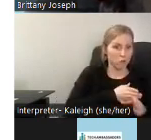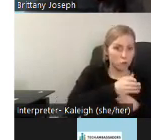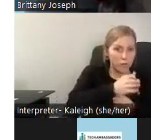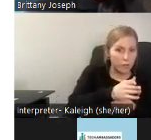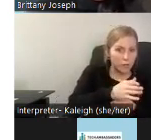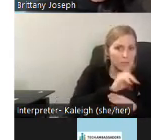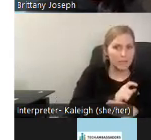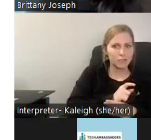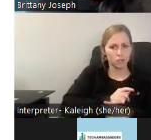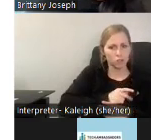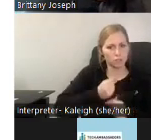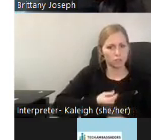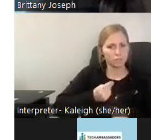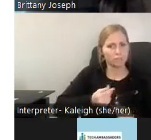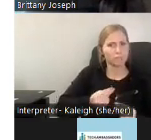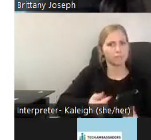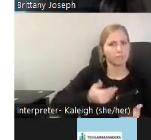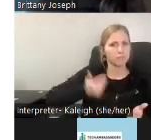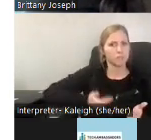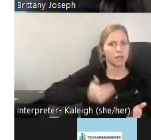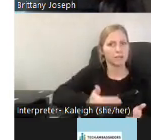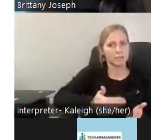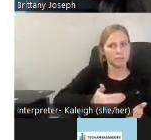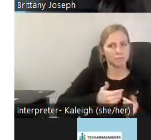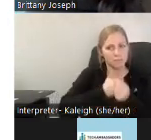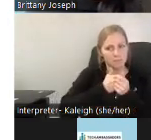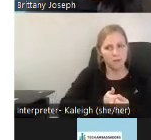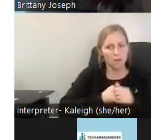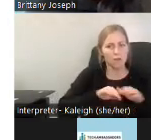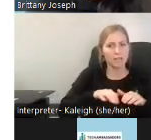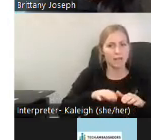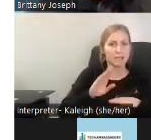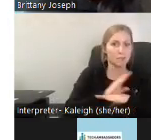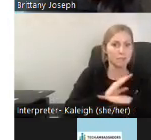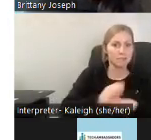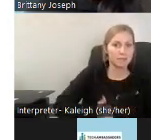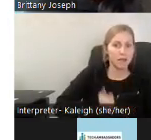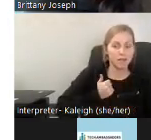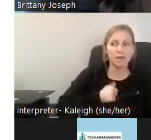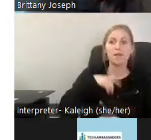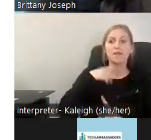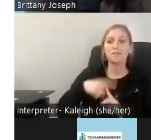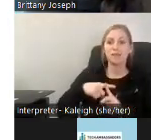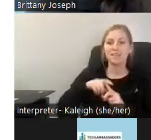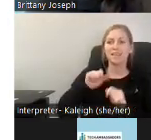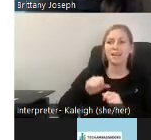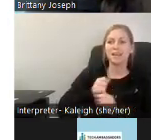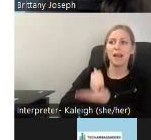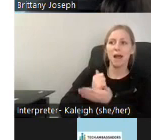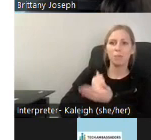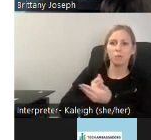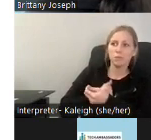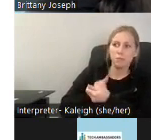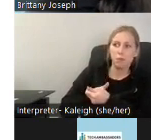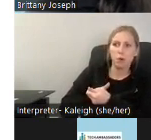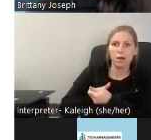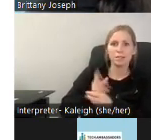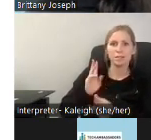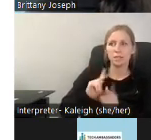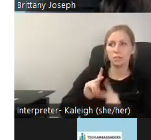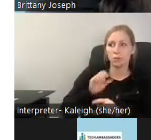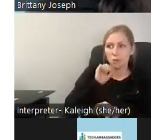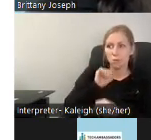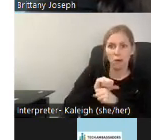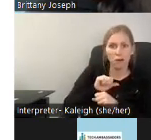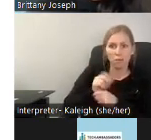and have busy lives. And it can also help you support the individuals that you work with every day in your lives